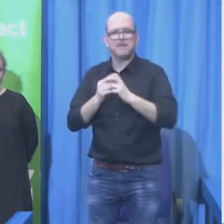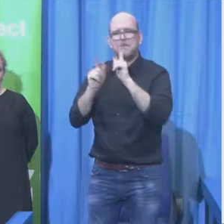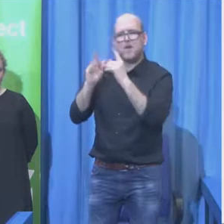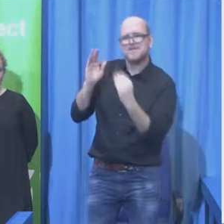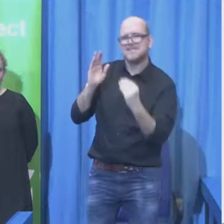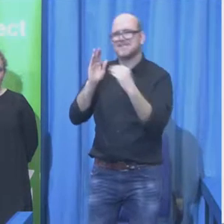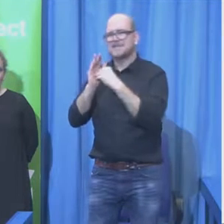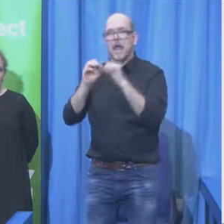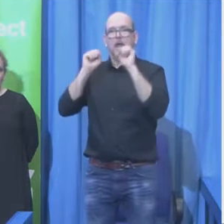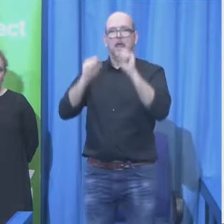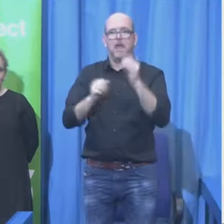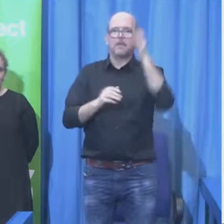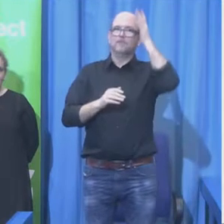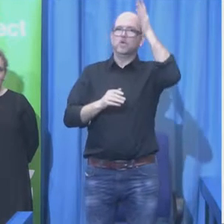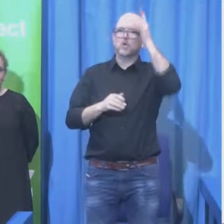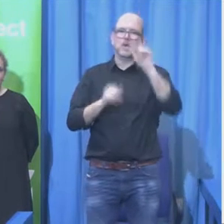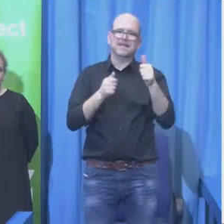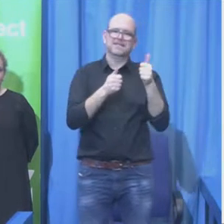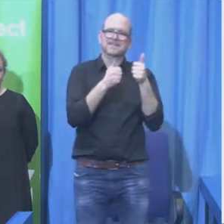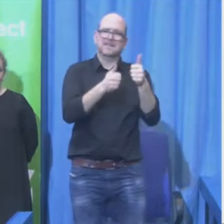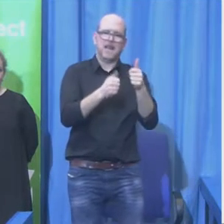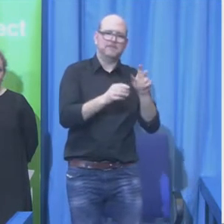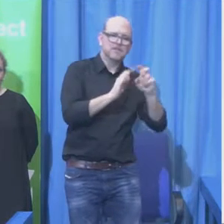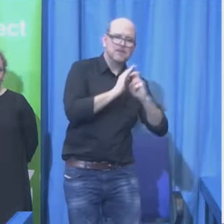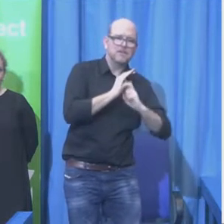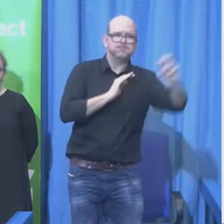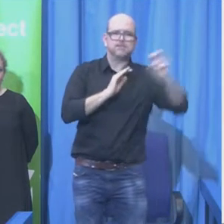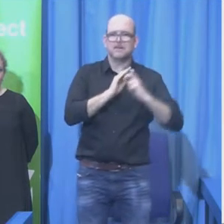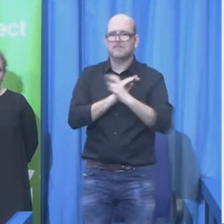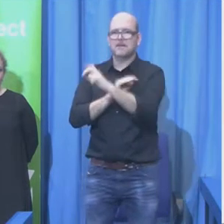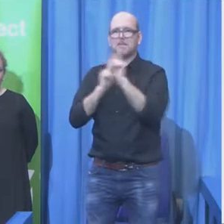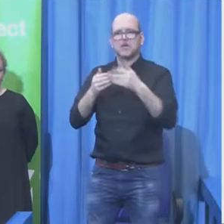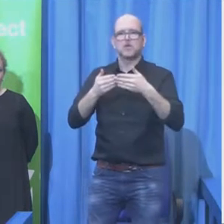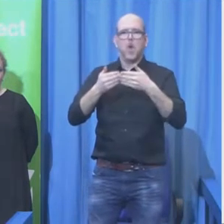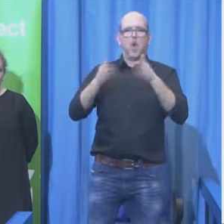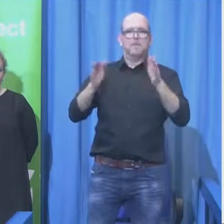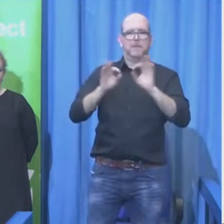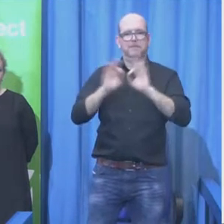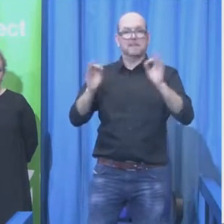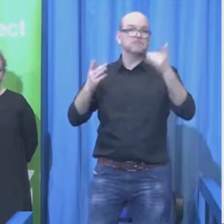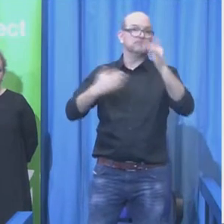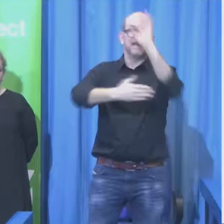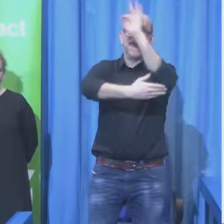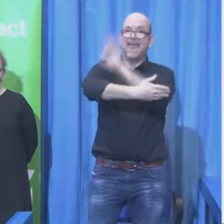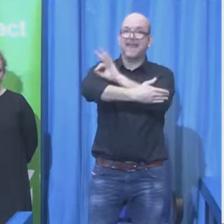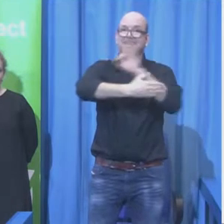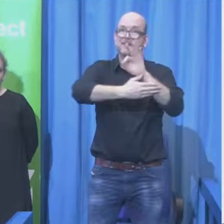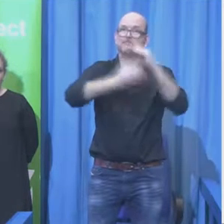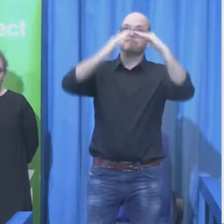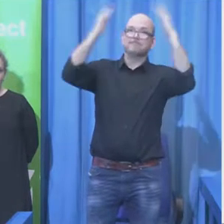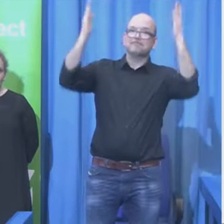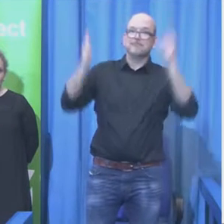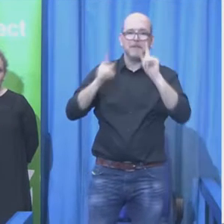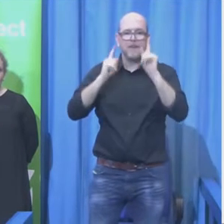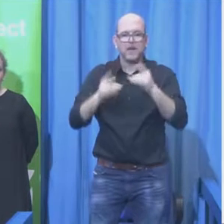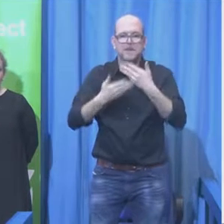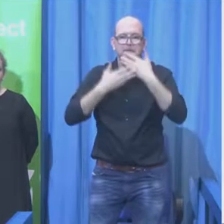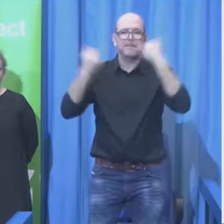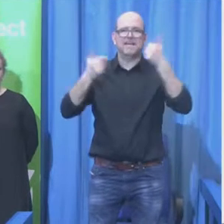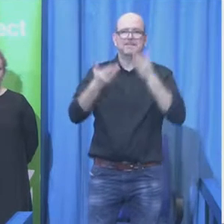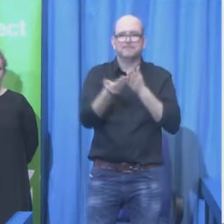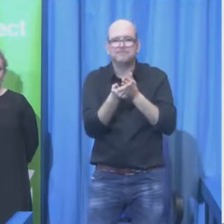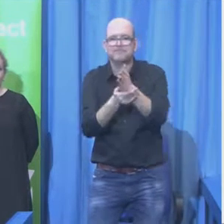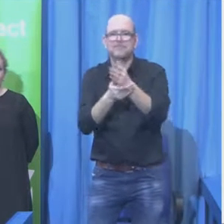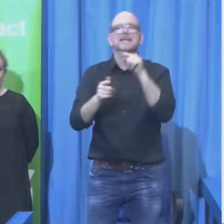have to do a lot to make their facilities accessible. Again, and the new, as